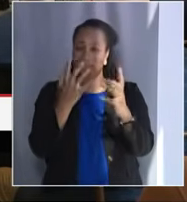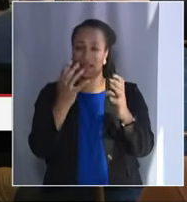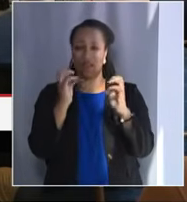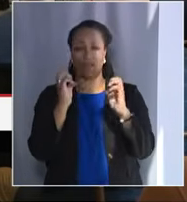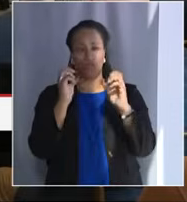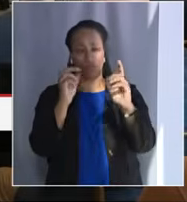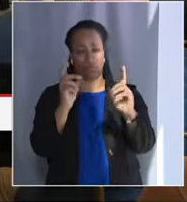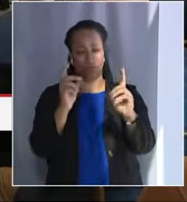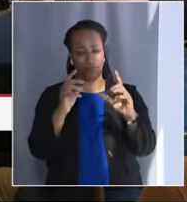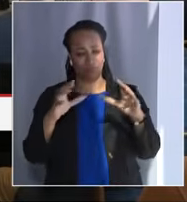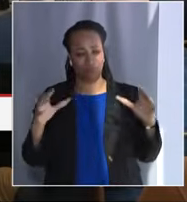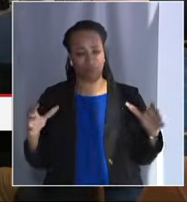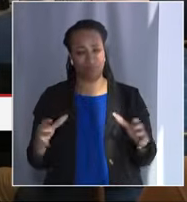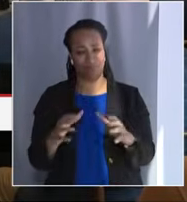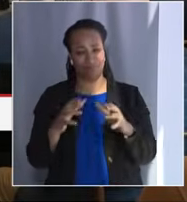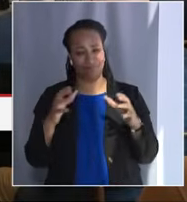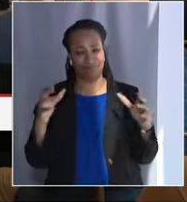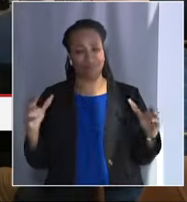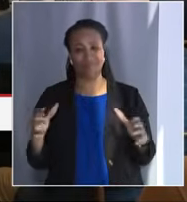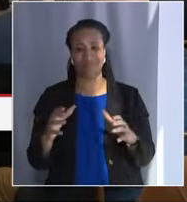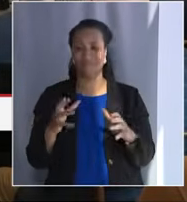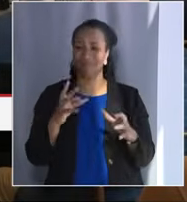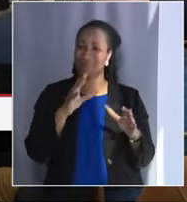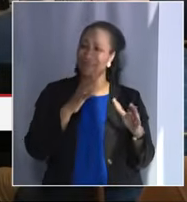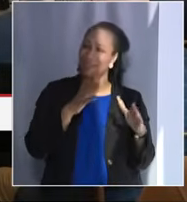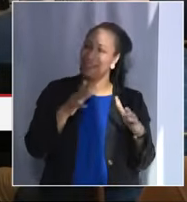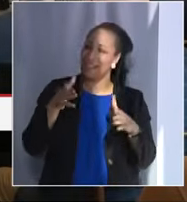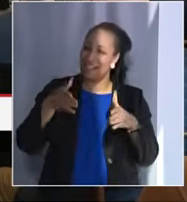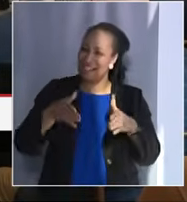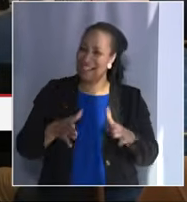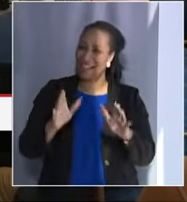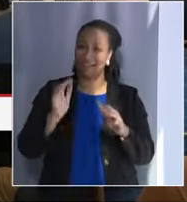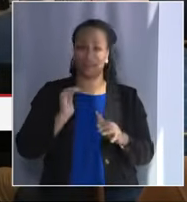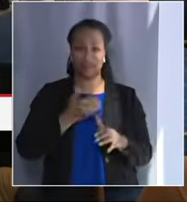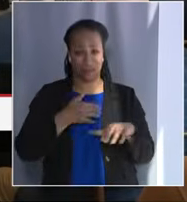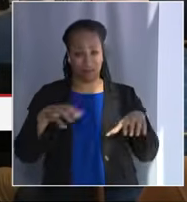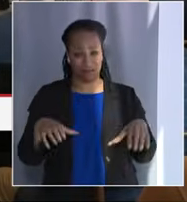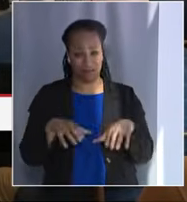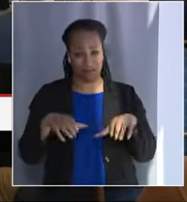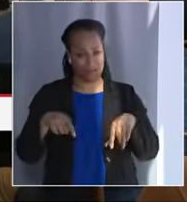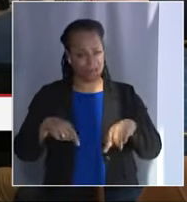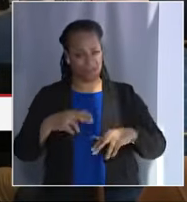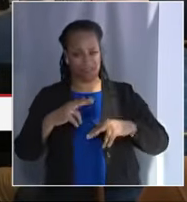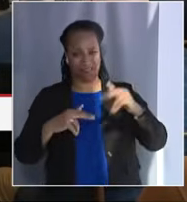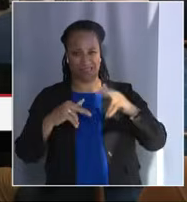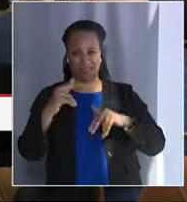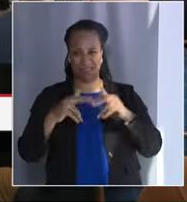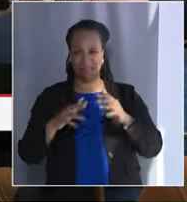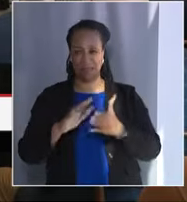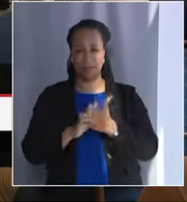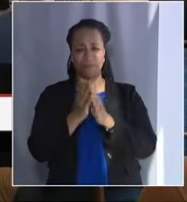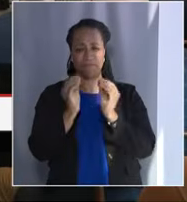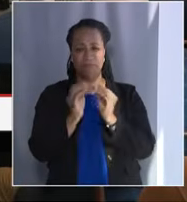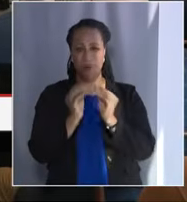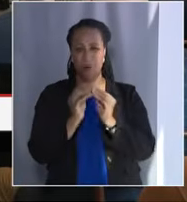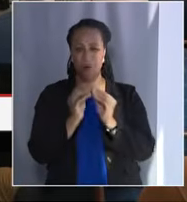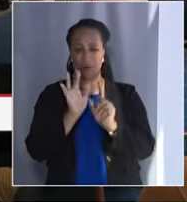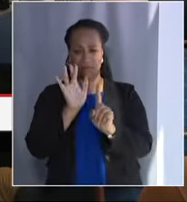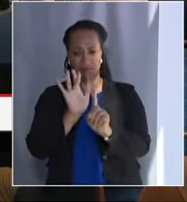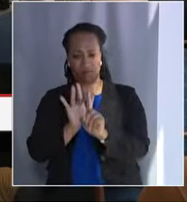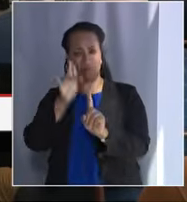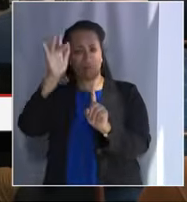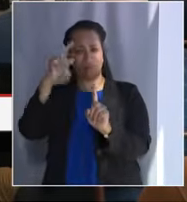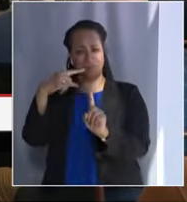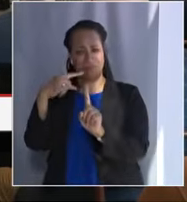building be a place that builds your kingdom of justice, light, and peace. May